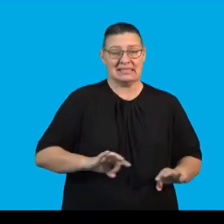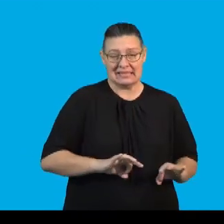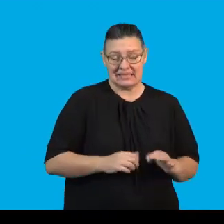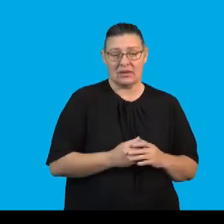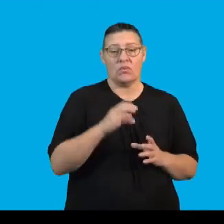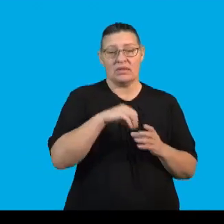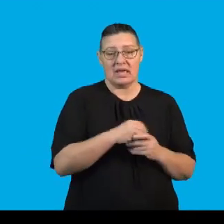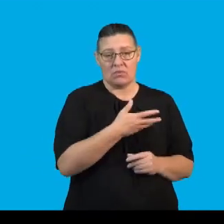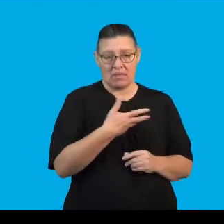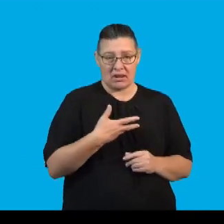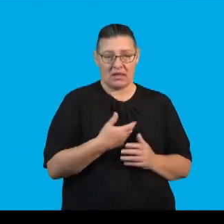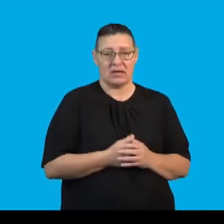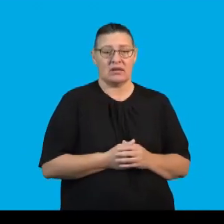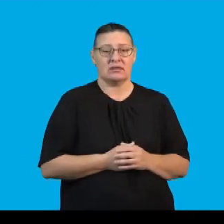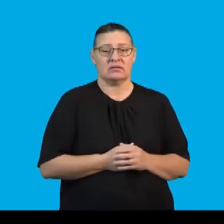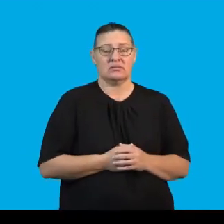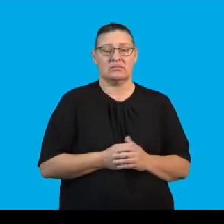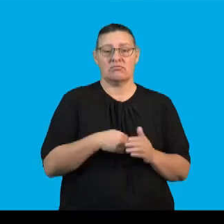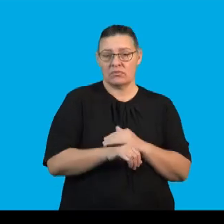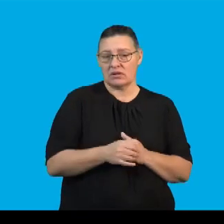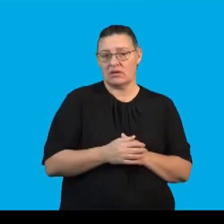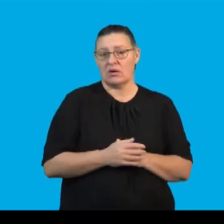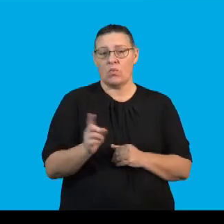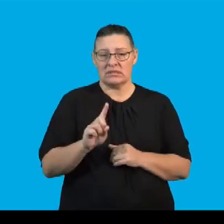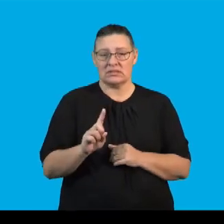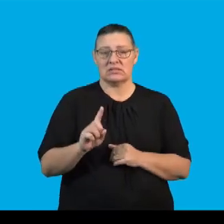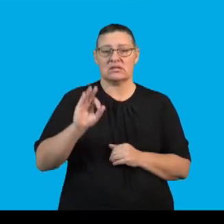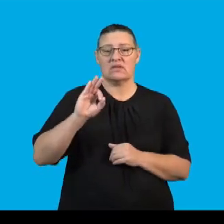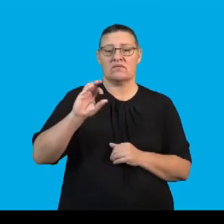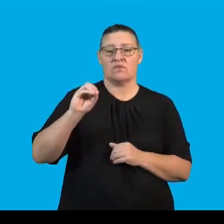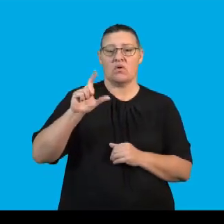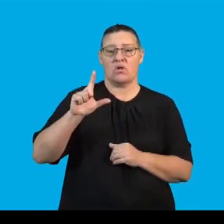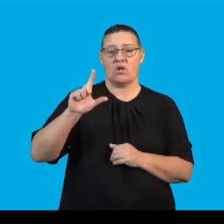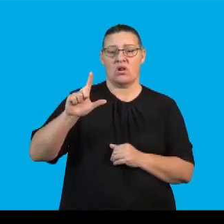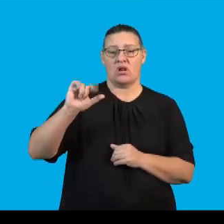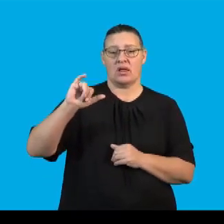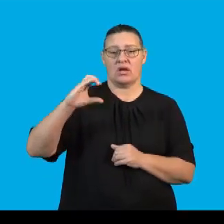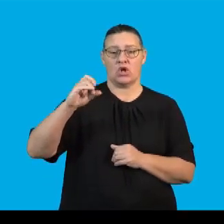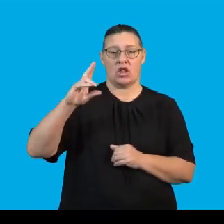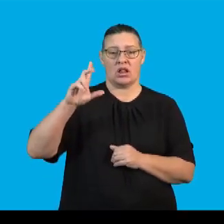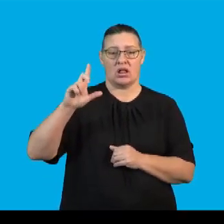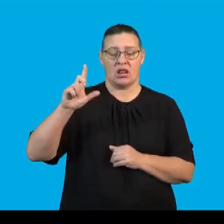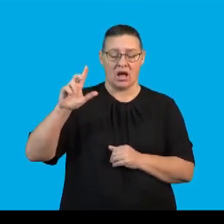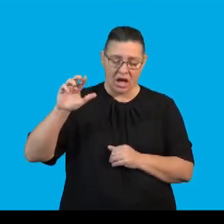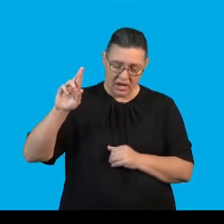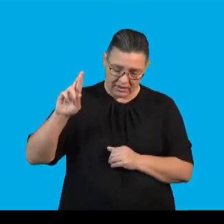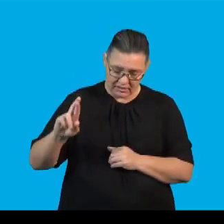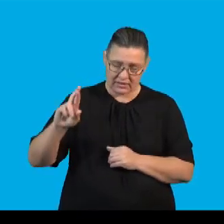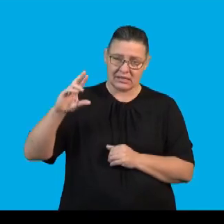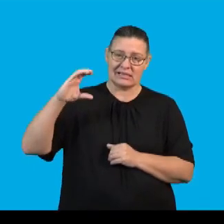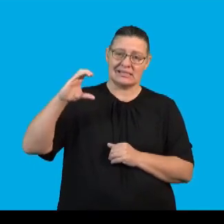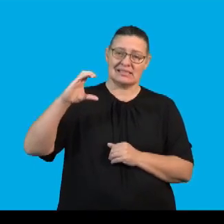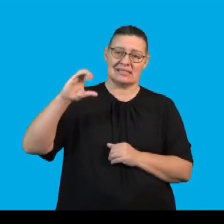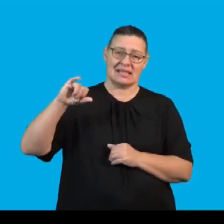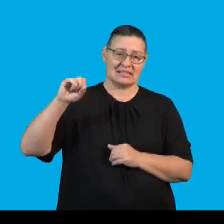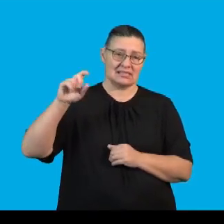types of cysts in women of reproductive age are follicular cysts and corpus luteum